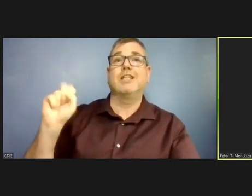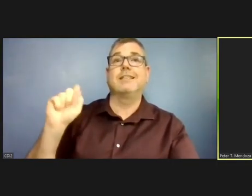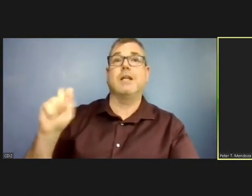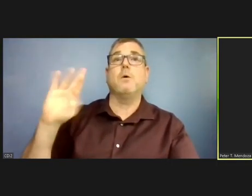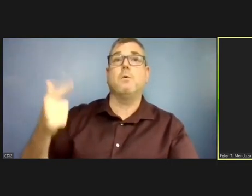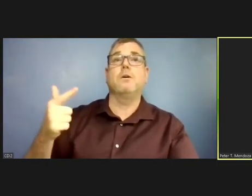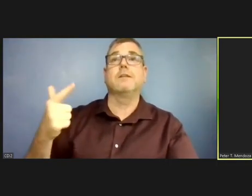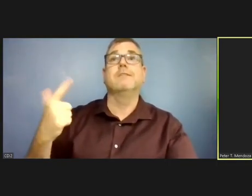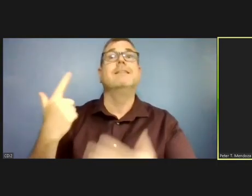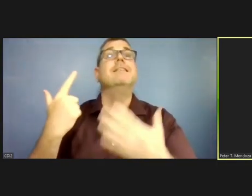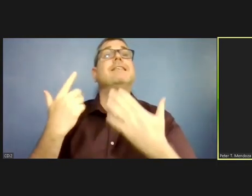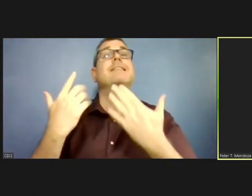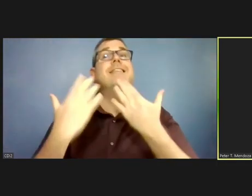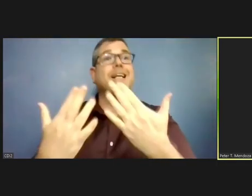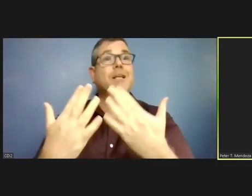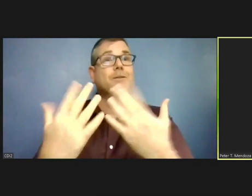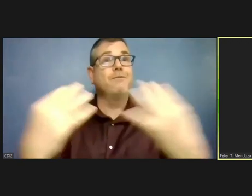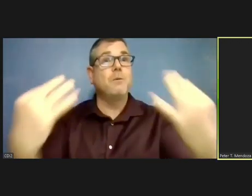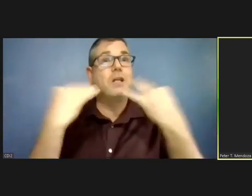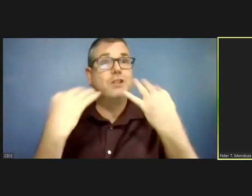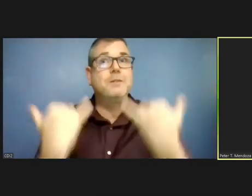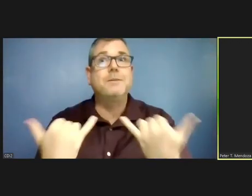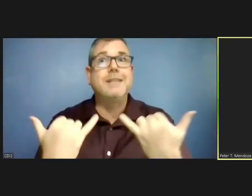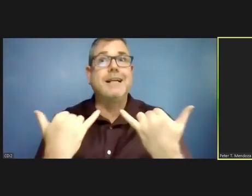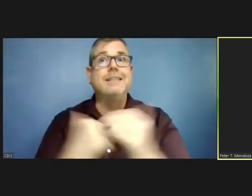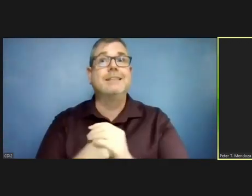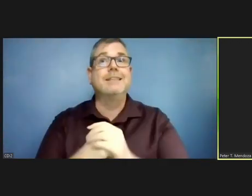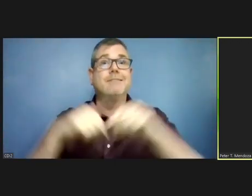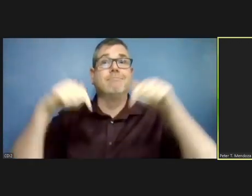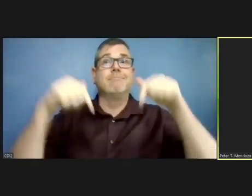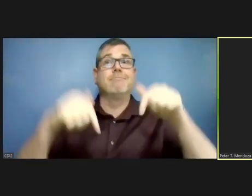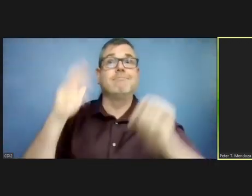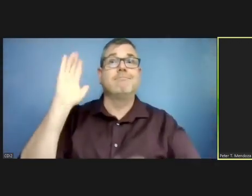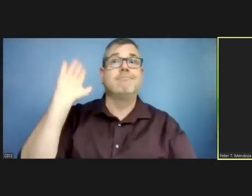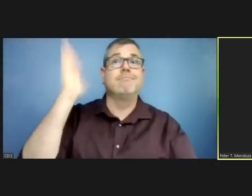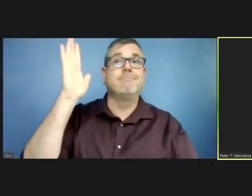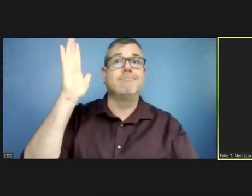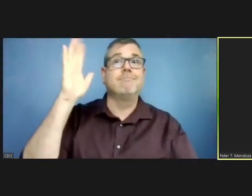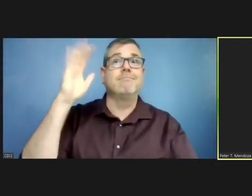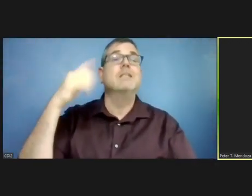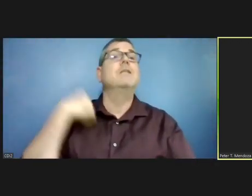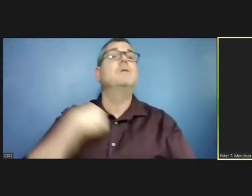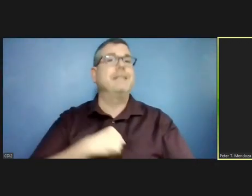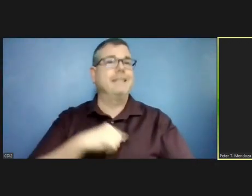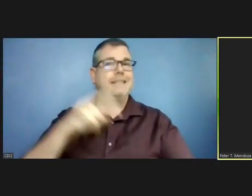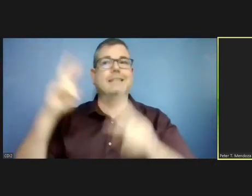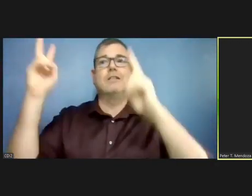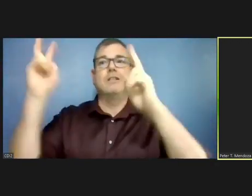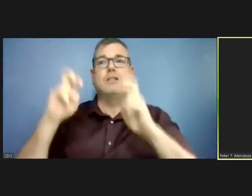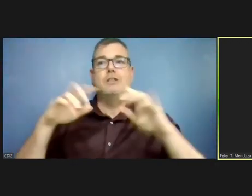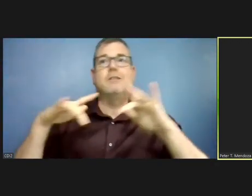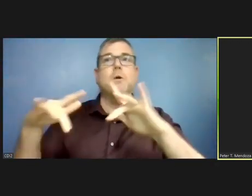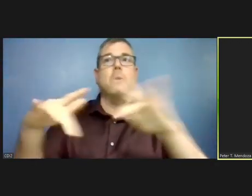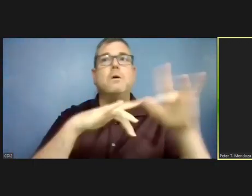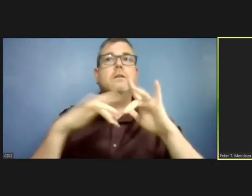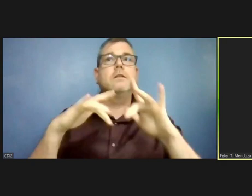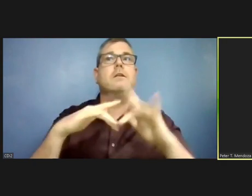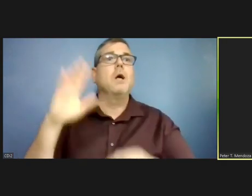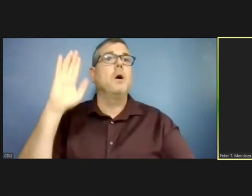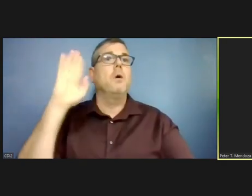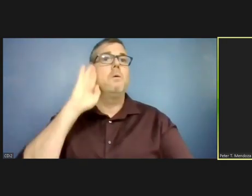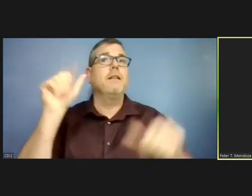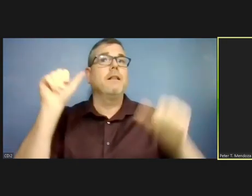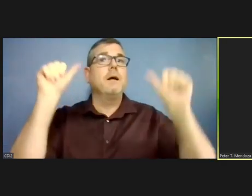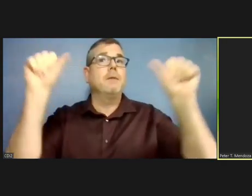And this is also being recorded and will be posted on the Marin County's YouTube page later